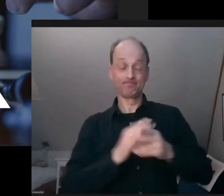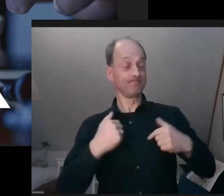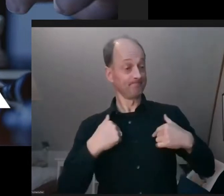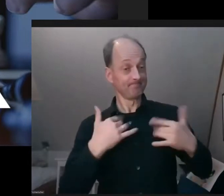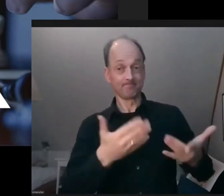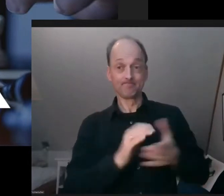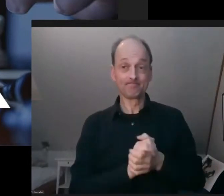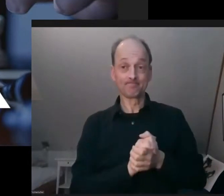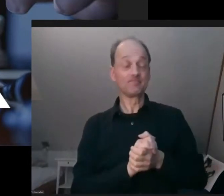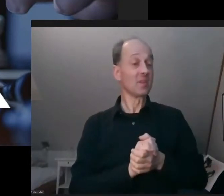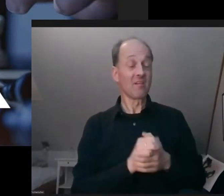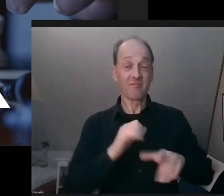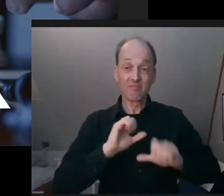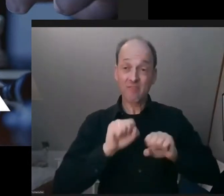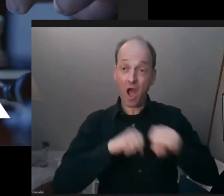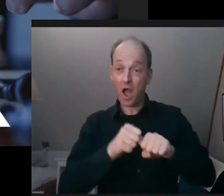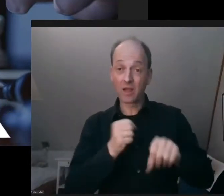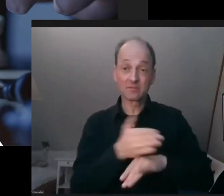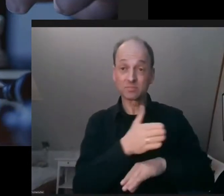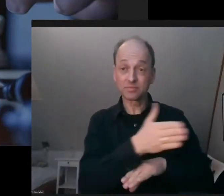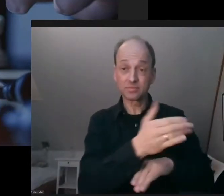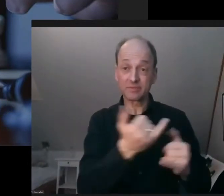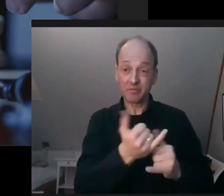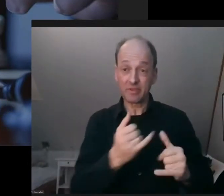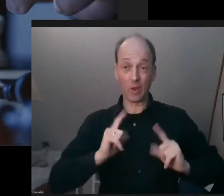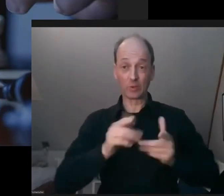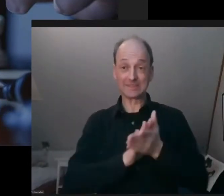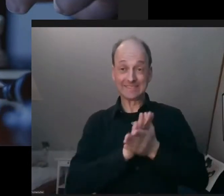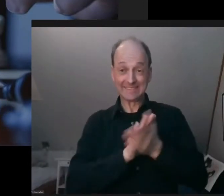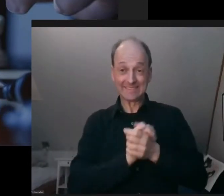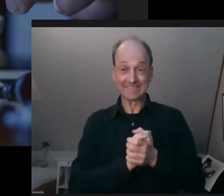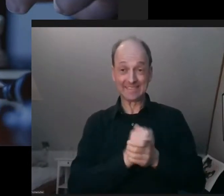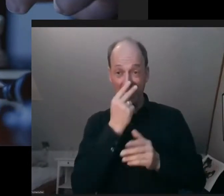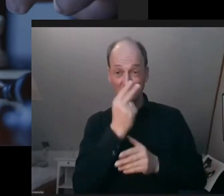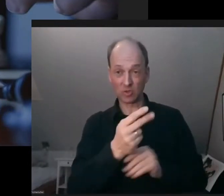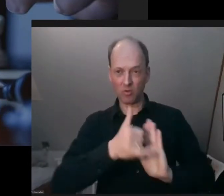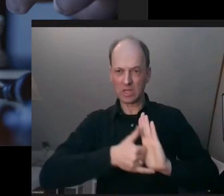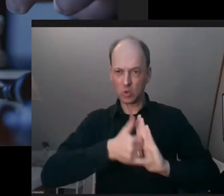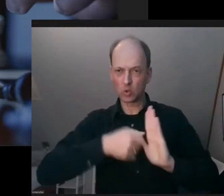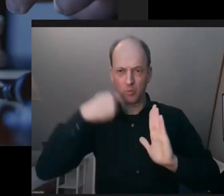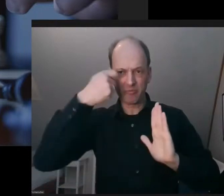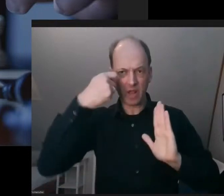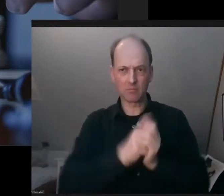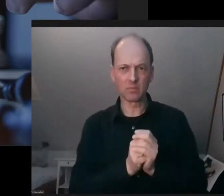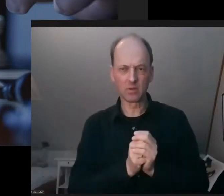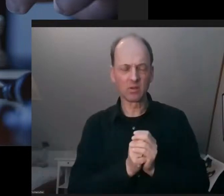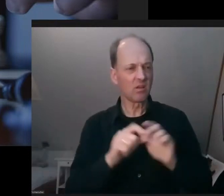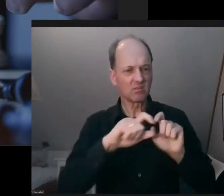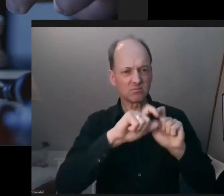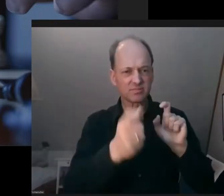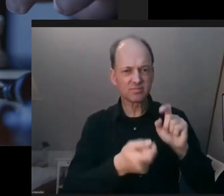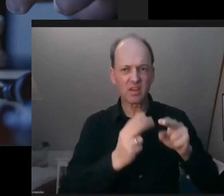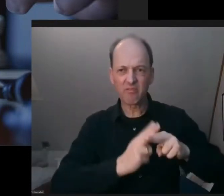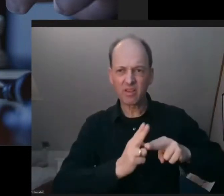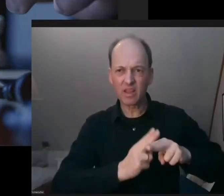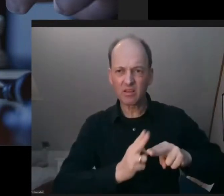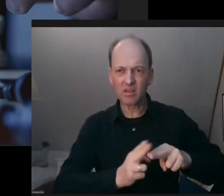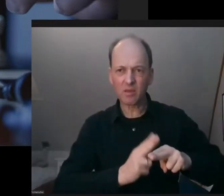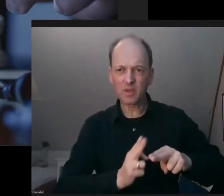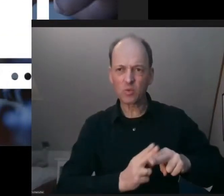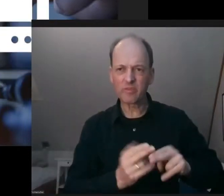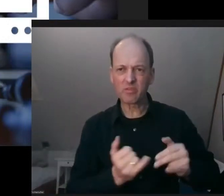and if the only thing I know is how to repair a tire, this is not really passionate, you know,